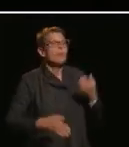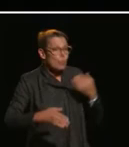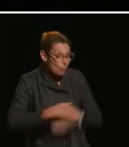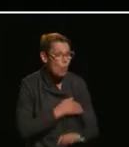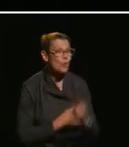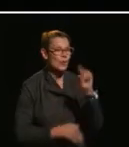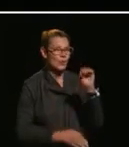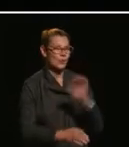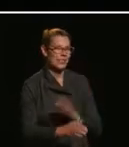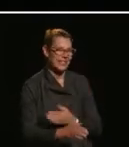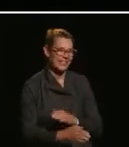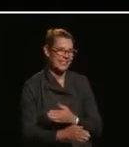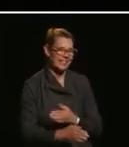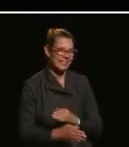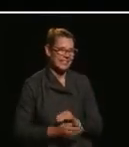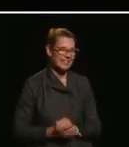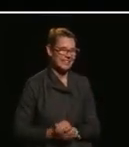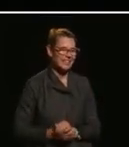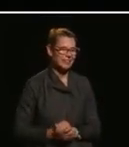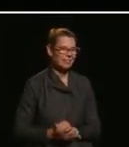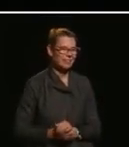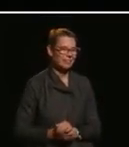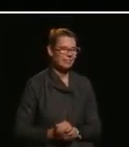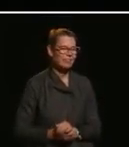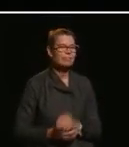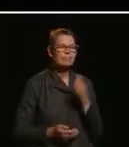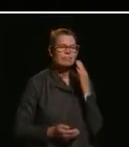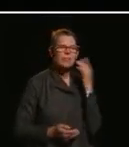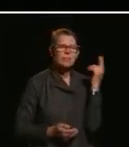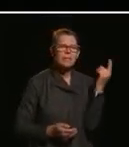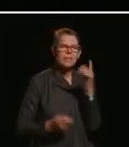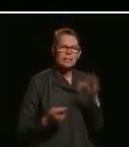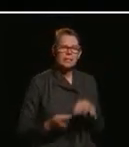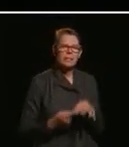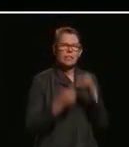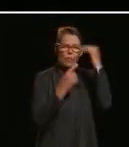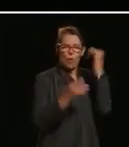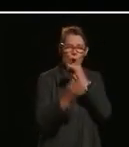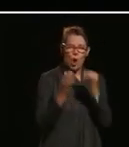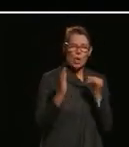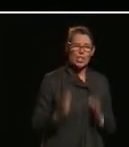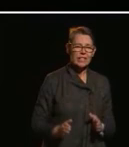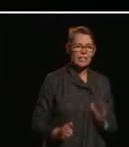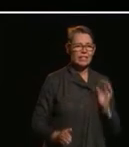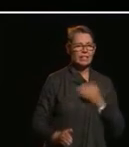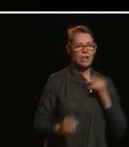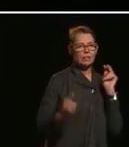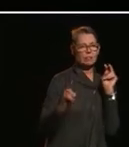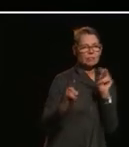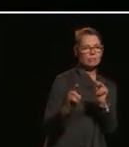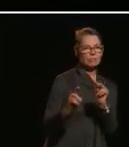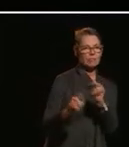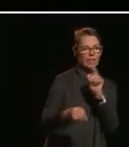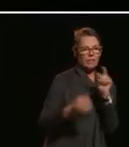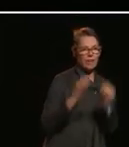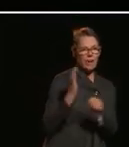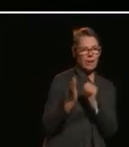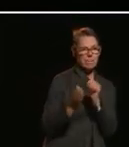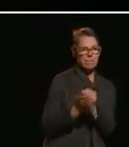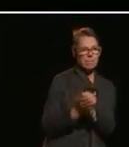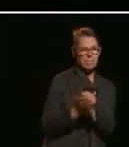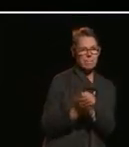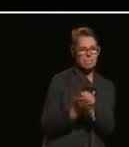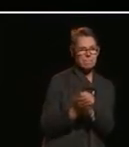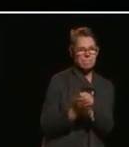Something that sets artists apart, I believe, is our perception of time. I think that artists are born looking at the